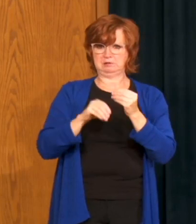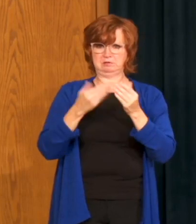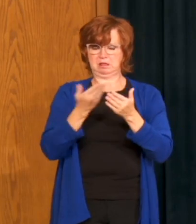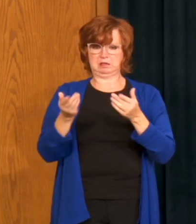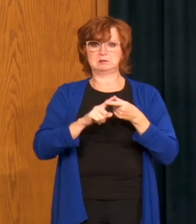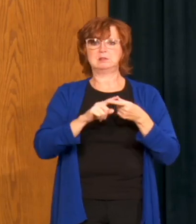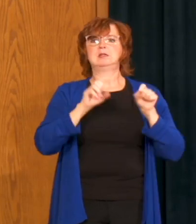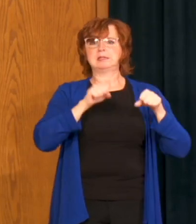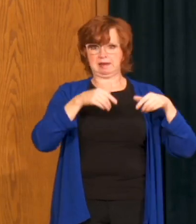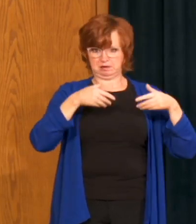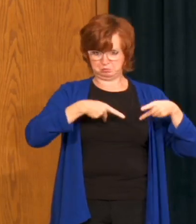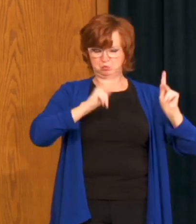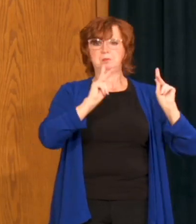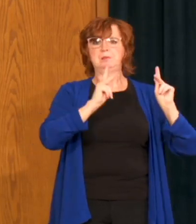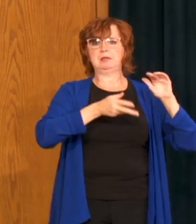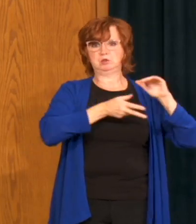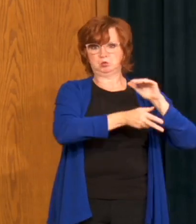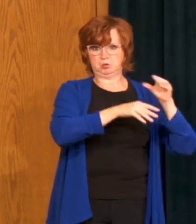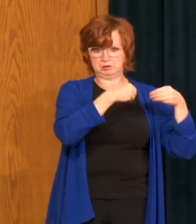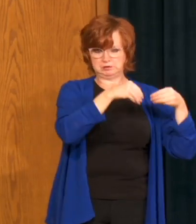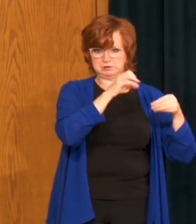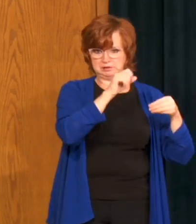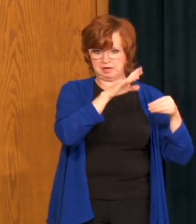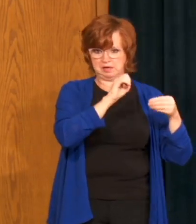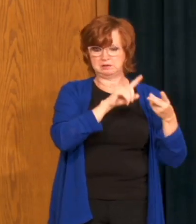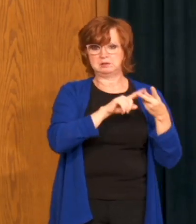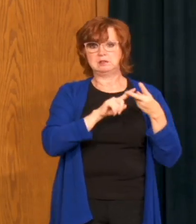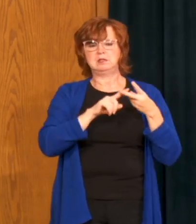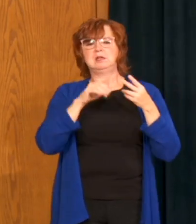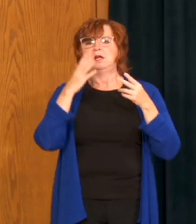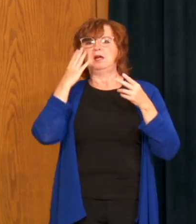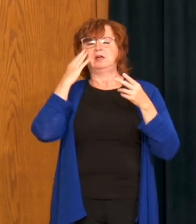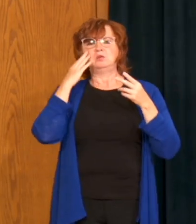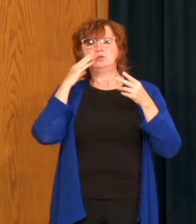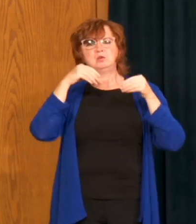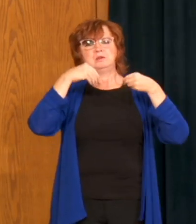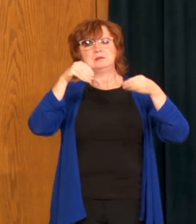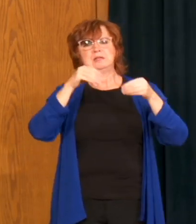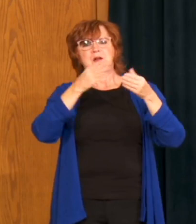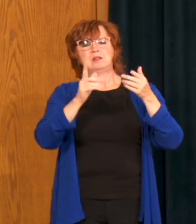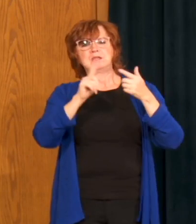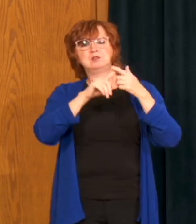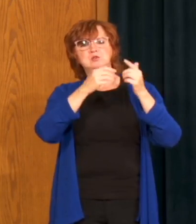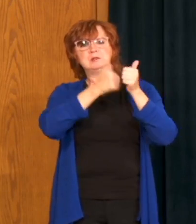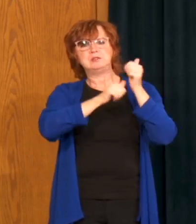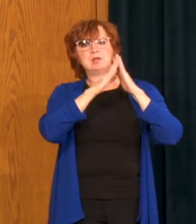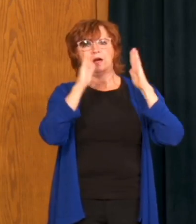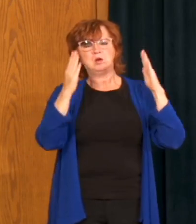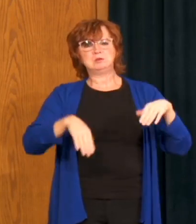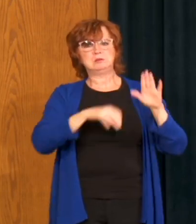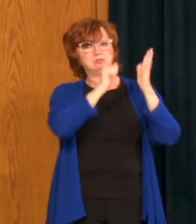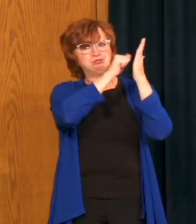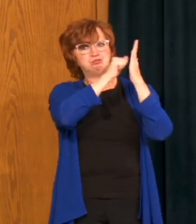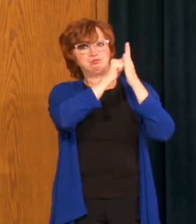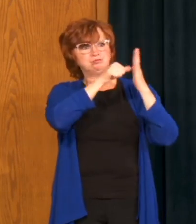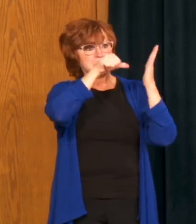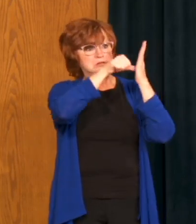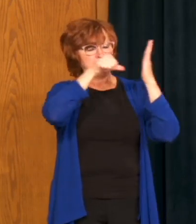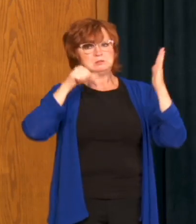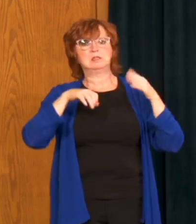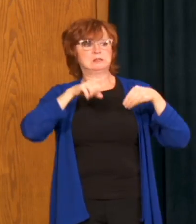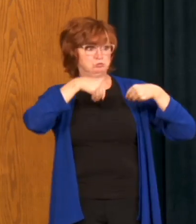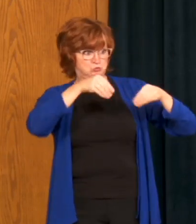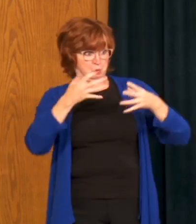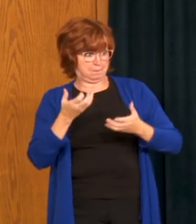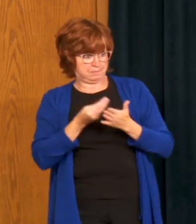Door-to-door canvassing and sales can begin again, and that would be effective immediately. And like just about everything else, these activities